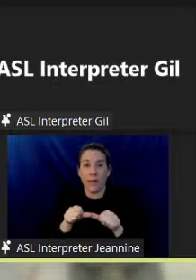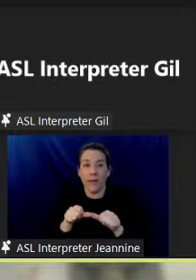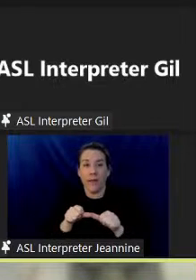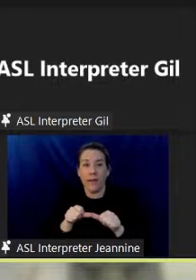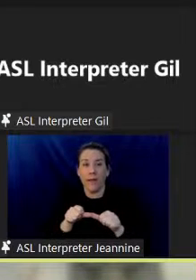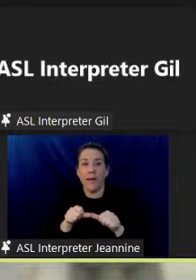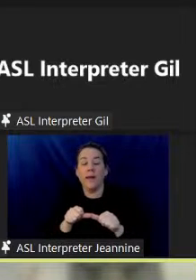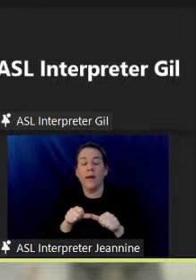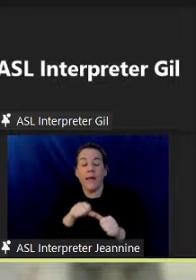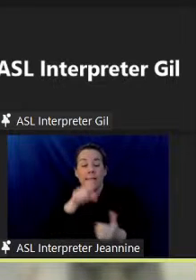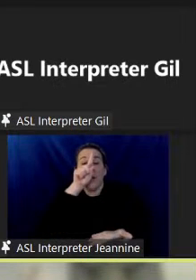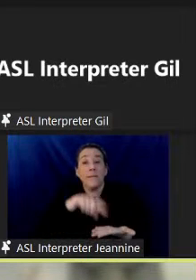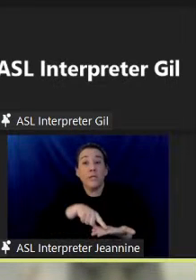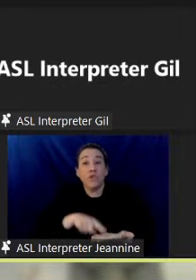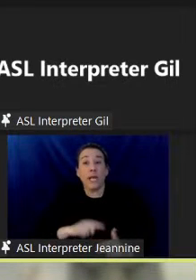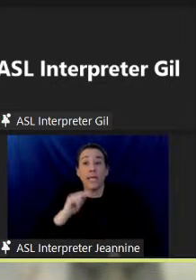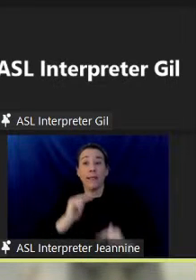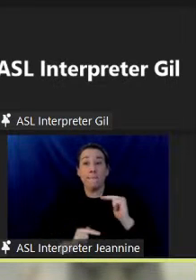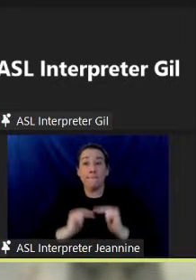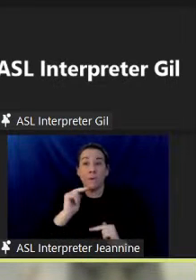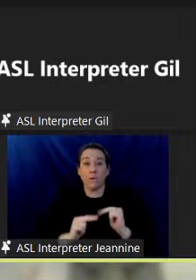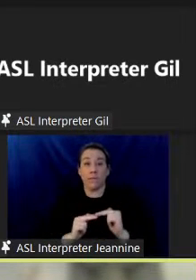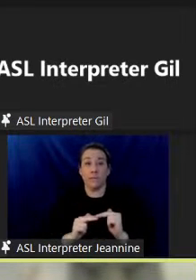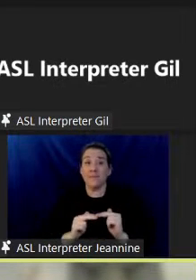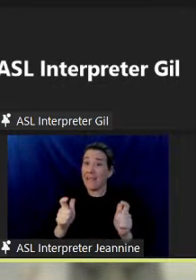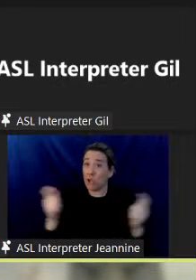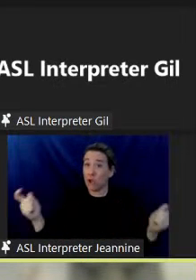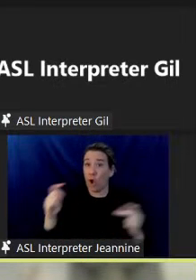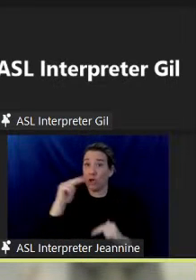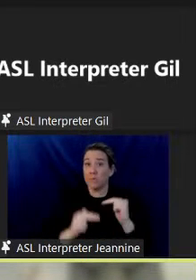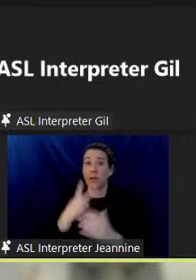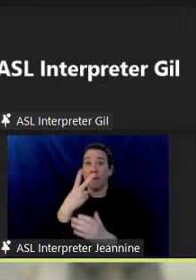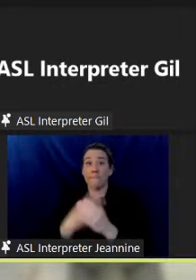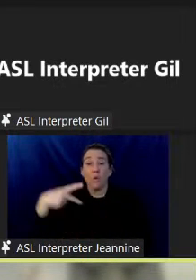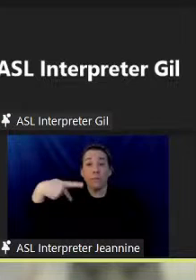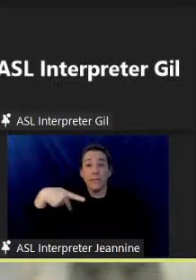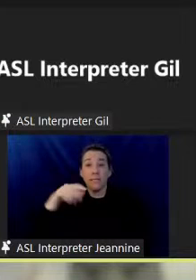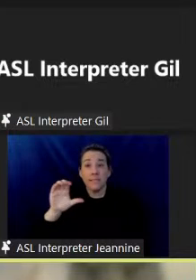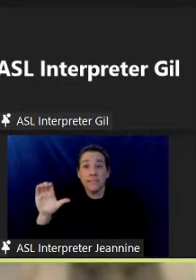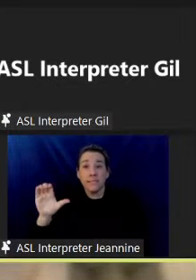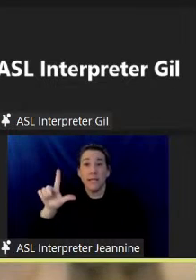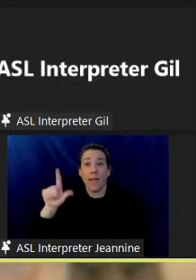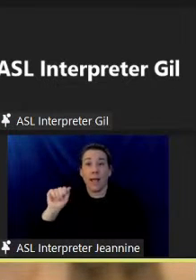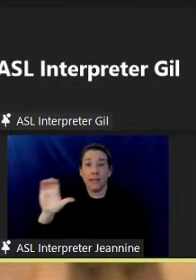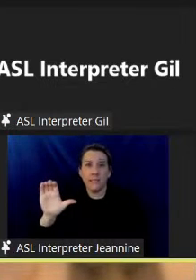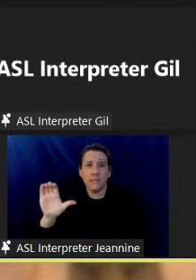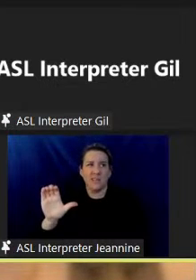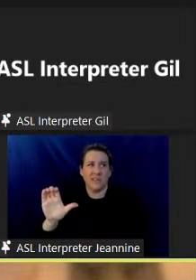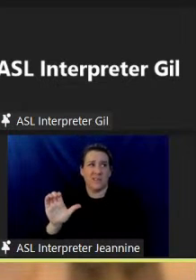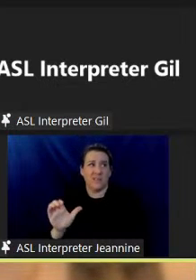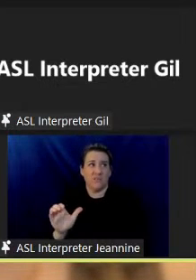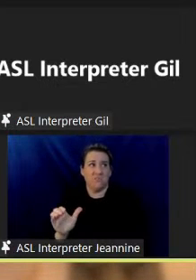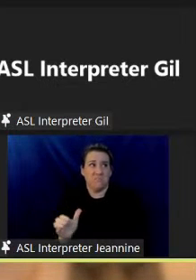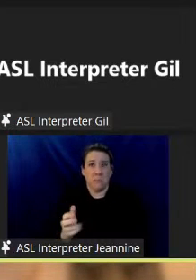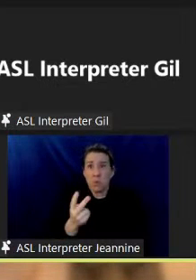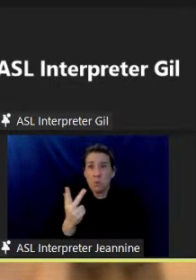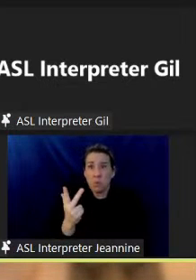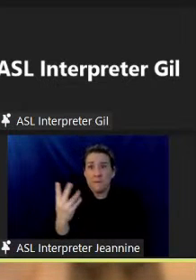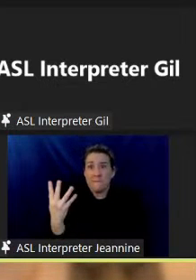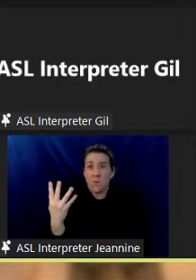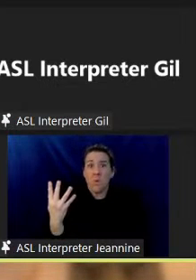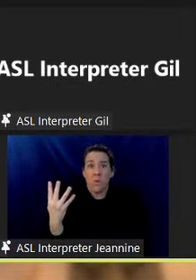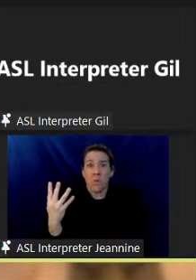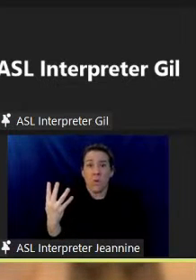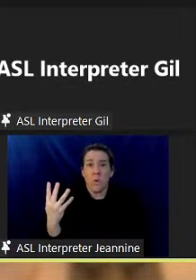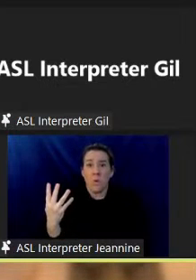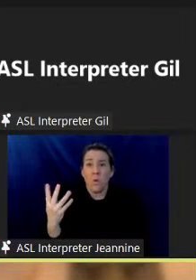going through the buildings. In the larger buildings on both campuses, there may be 2 or 3 or 4. I don't know. It just depends on the size